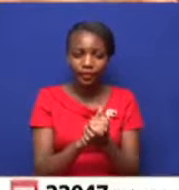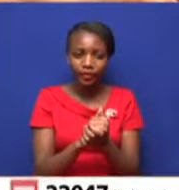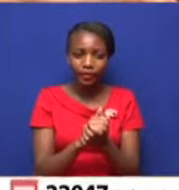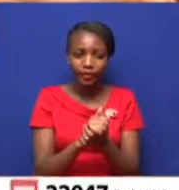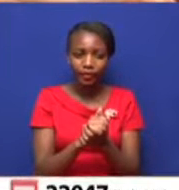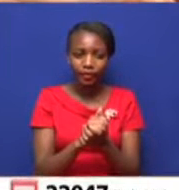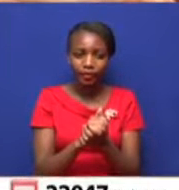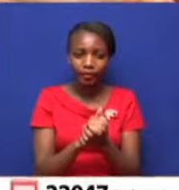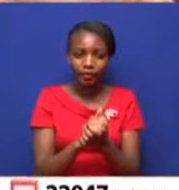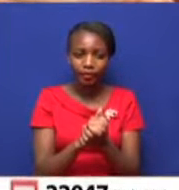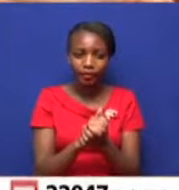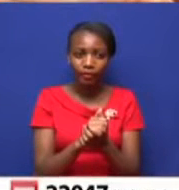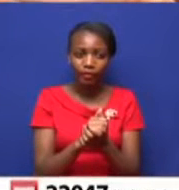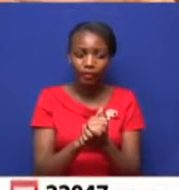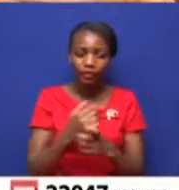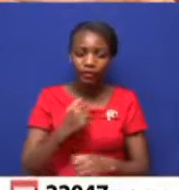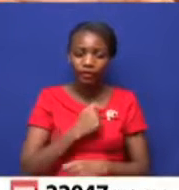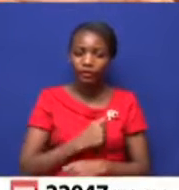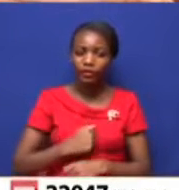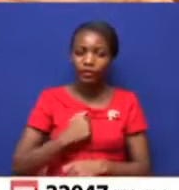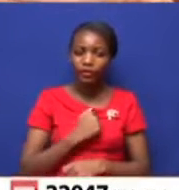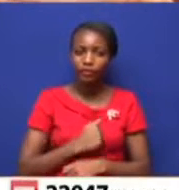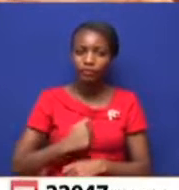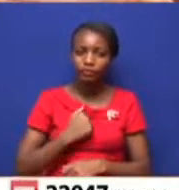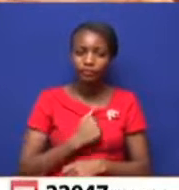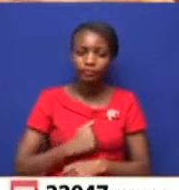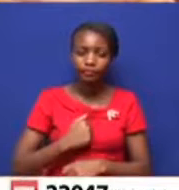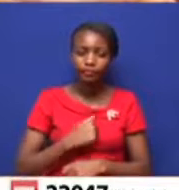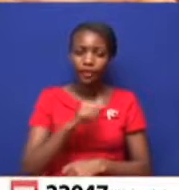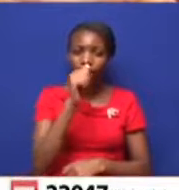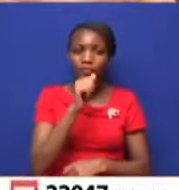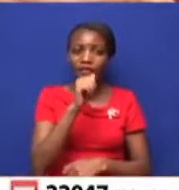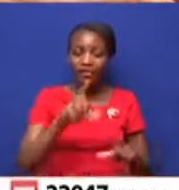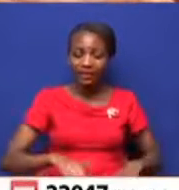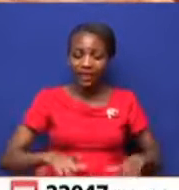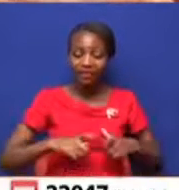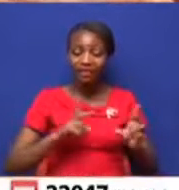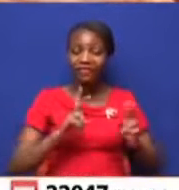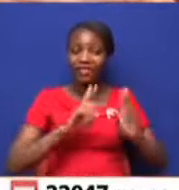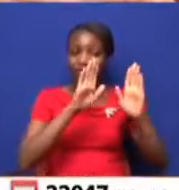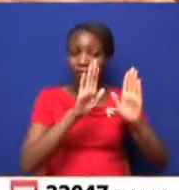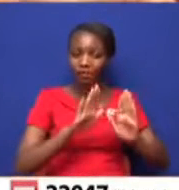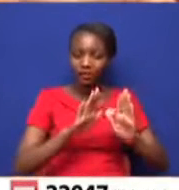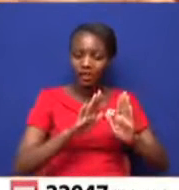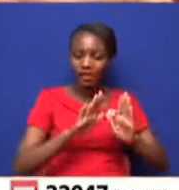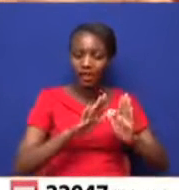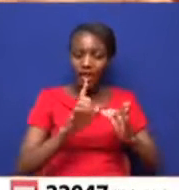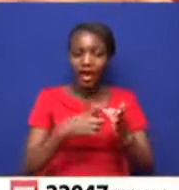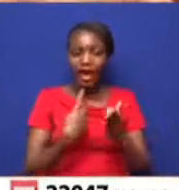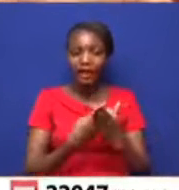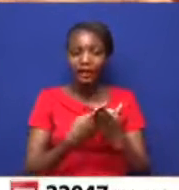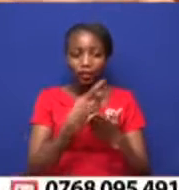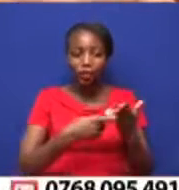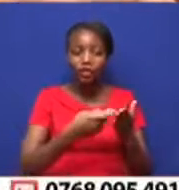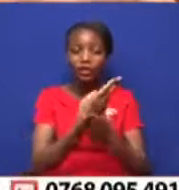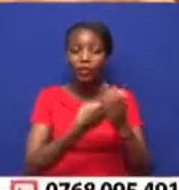Right. And very important, your private life comes private. And whatever you two agree